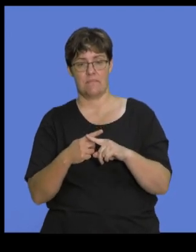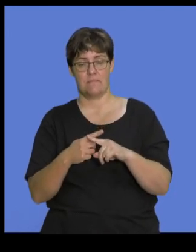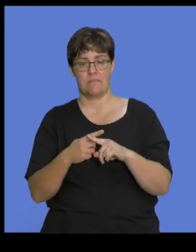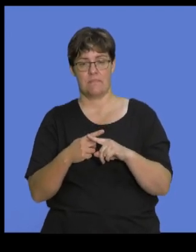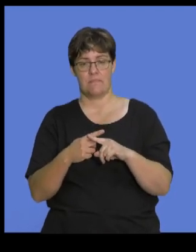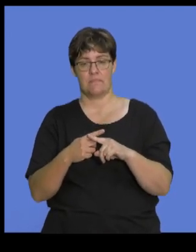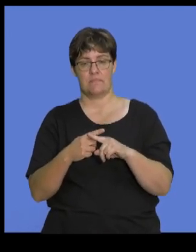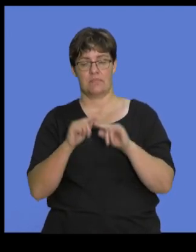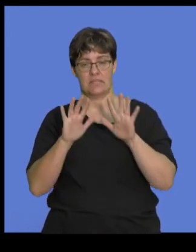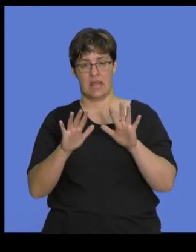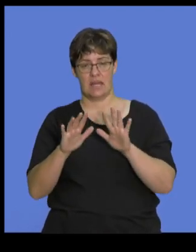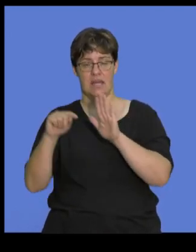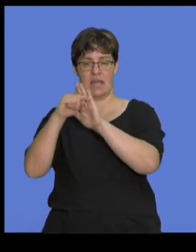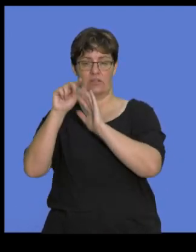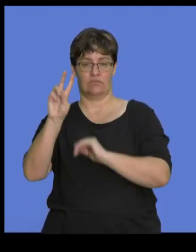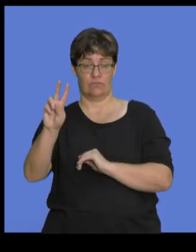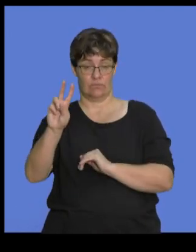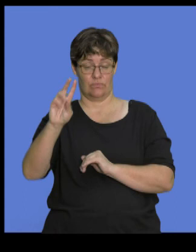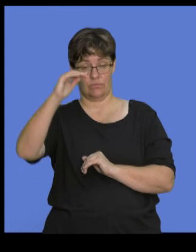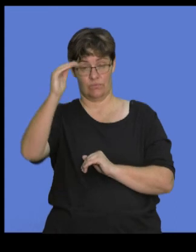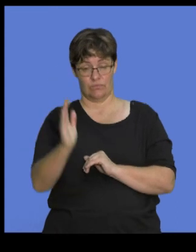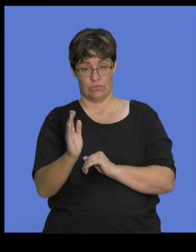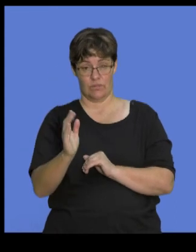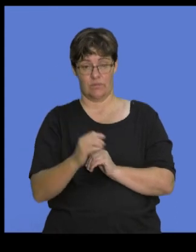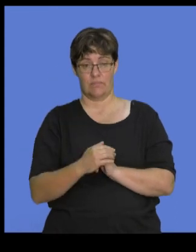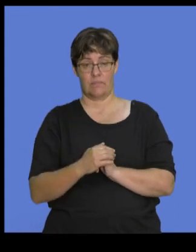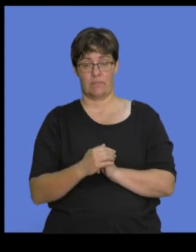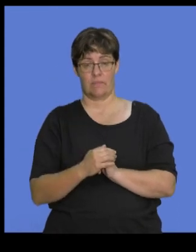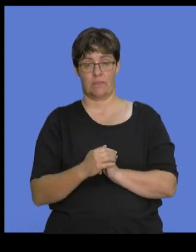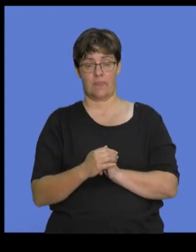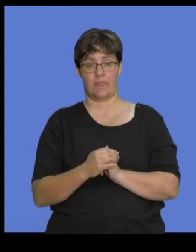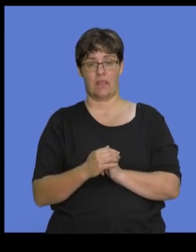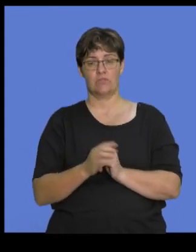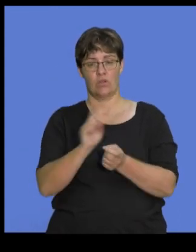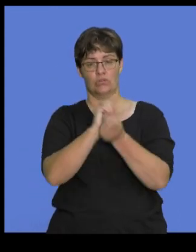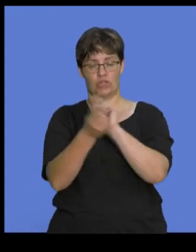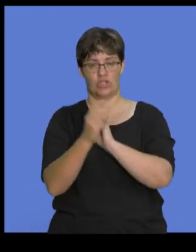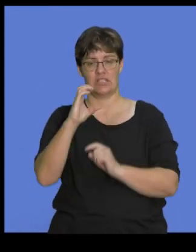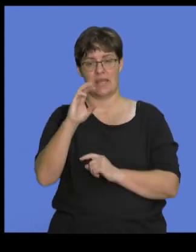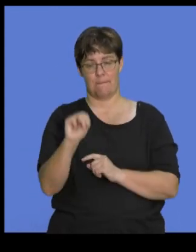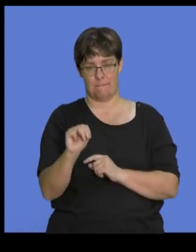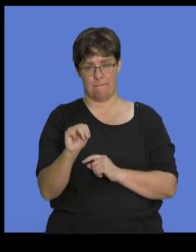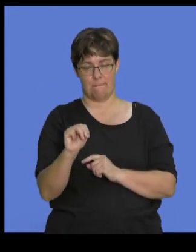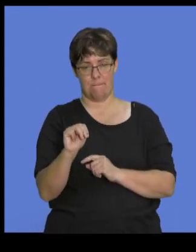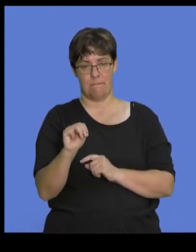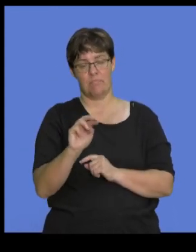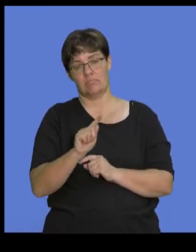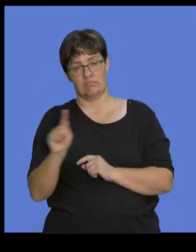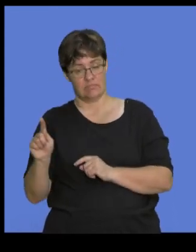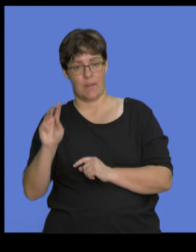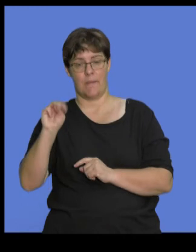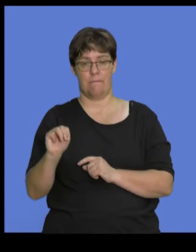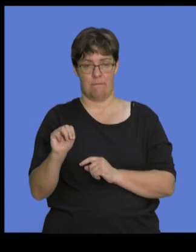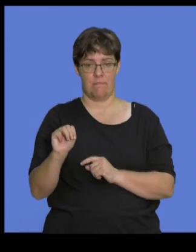by 10 exponent negative 2, okay? Which is, we're changing those centimeters or converging